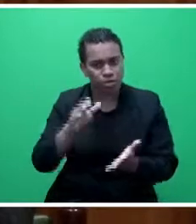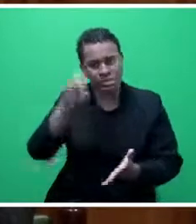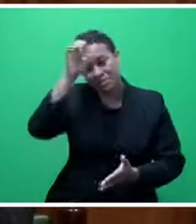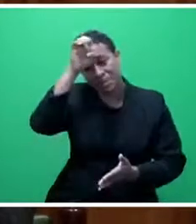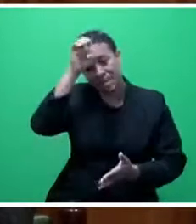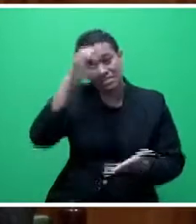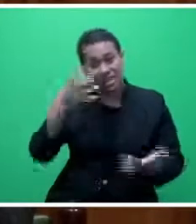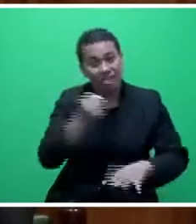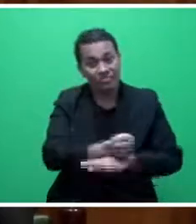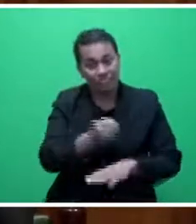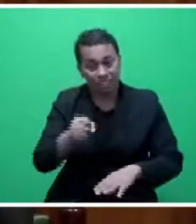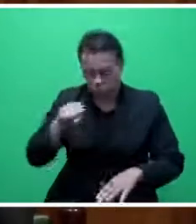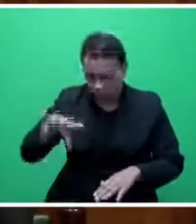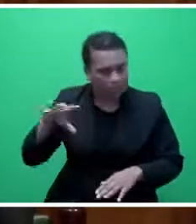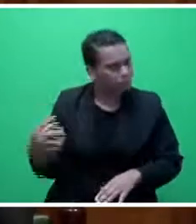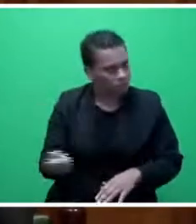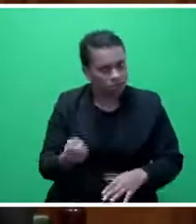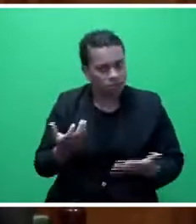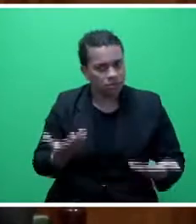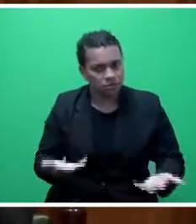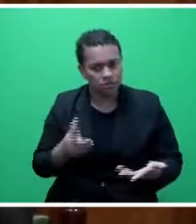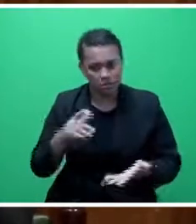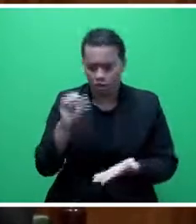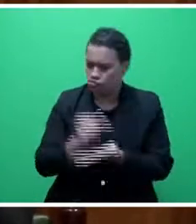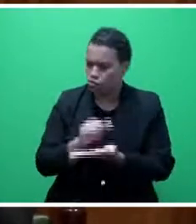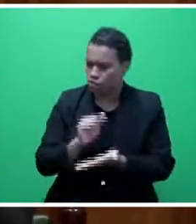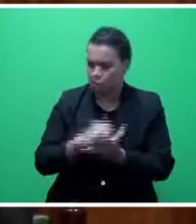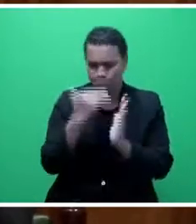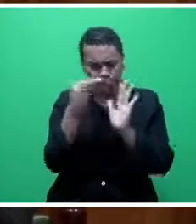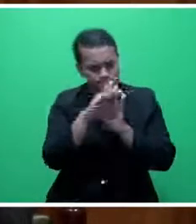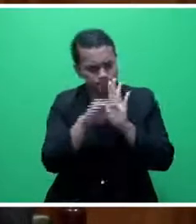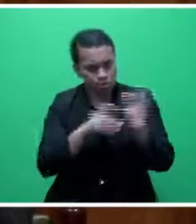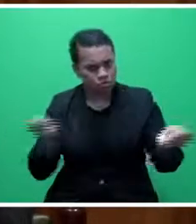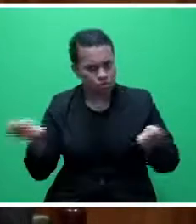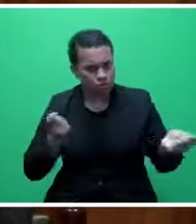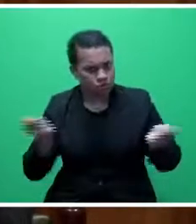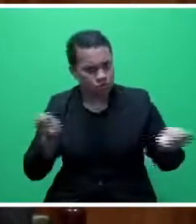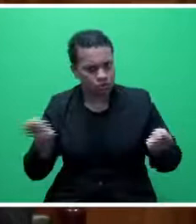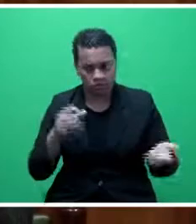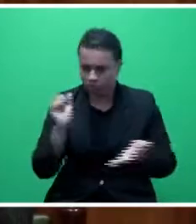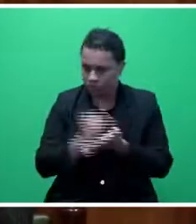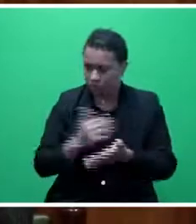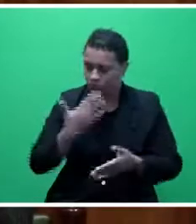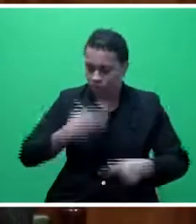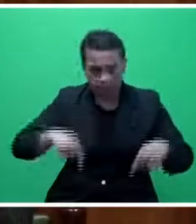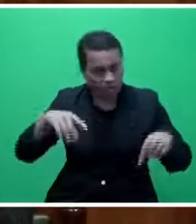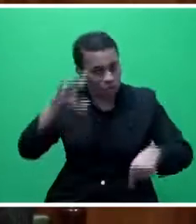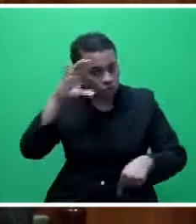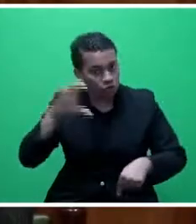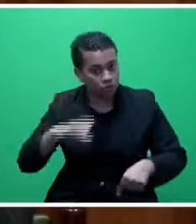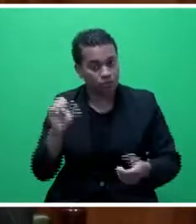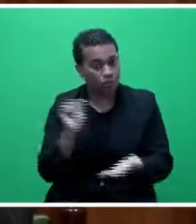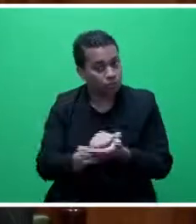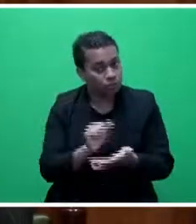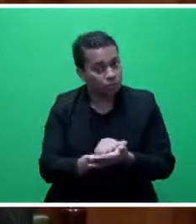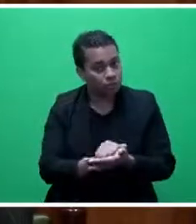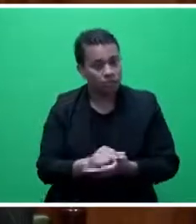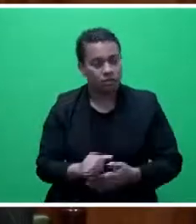out and govern properly. Govern properly. Govern the country properly.